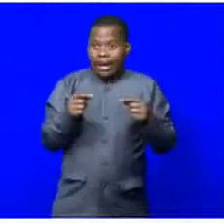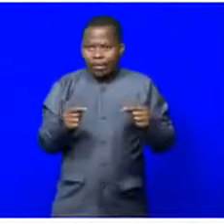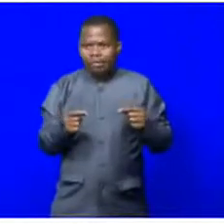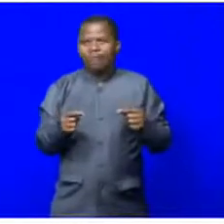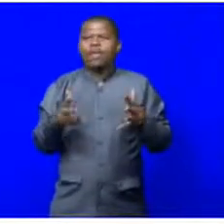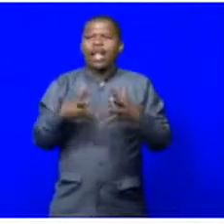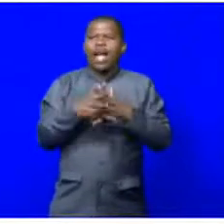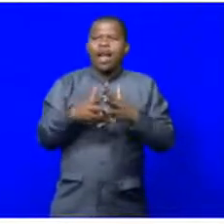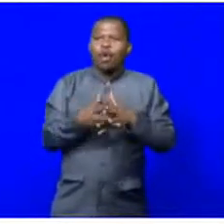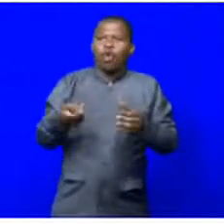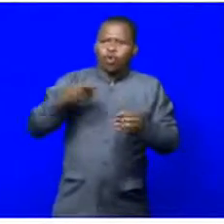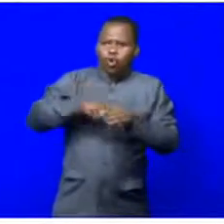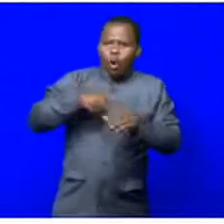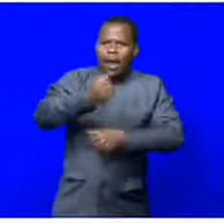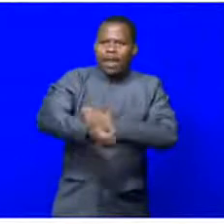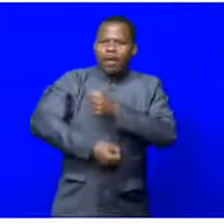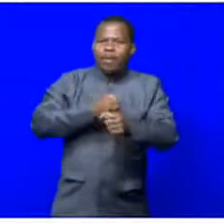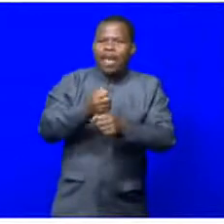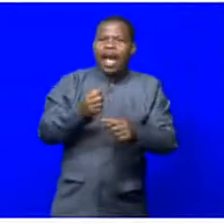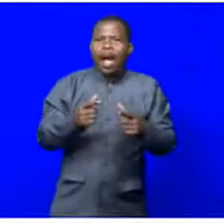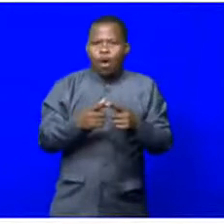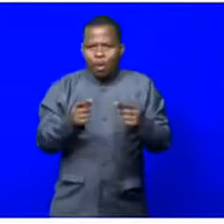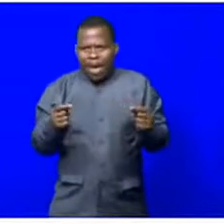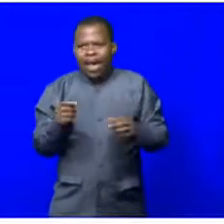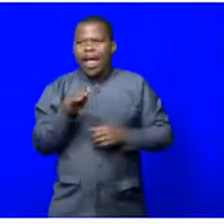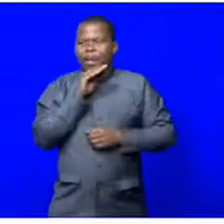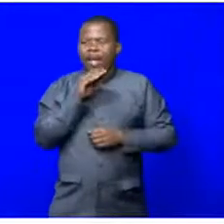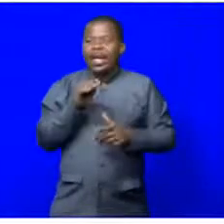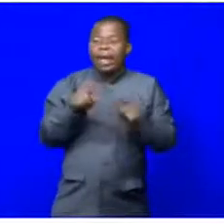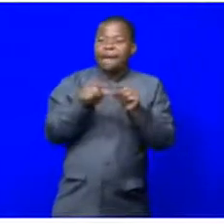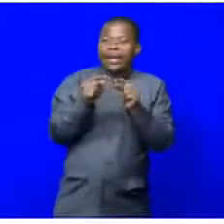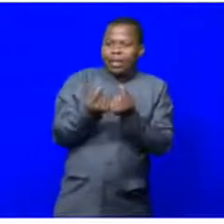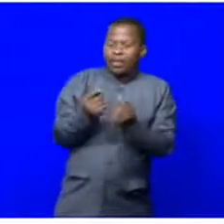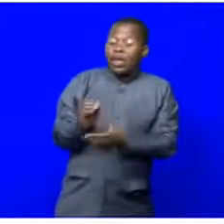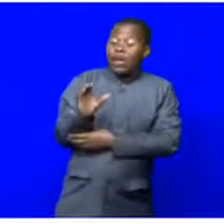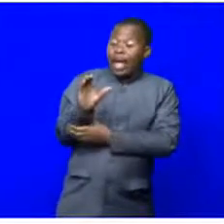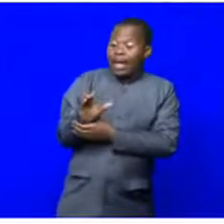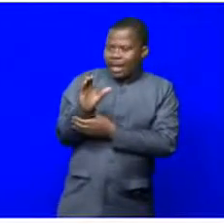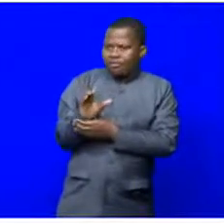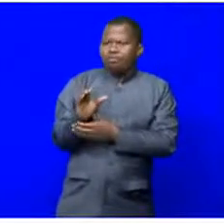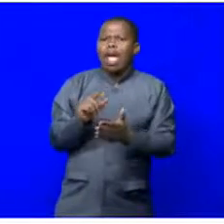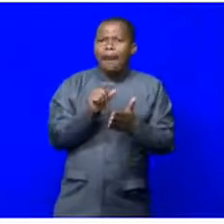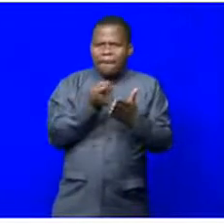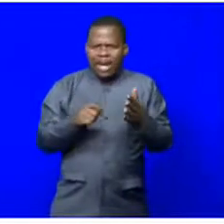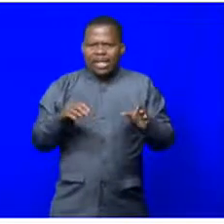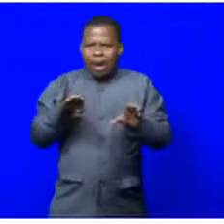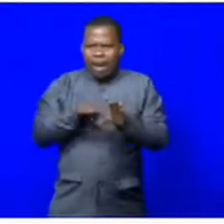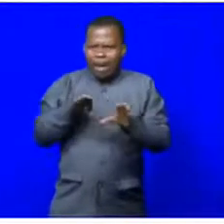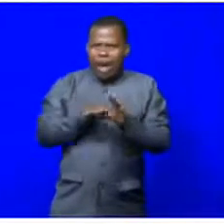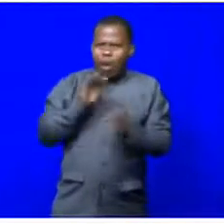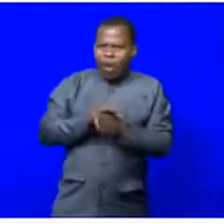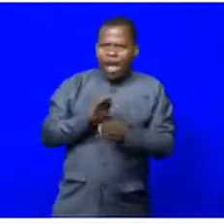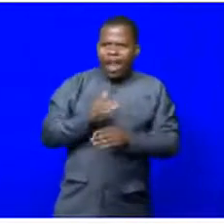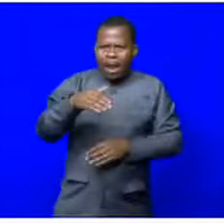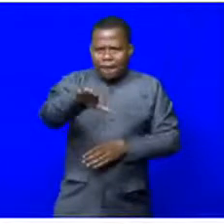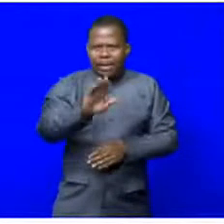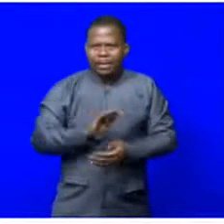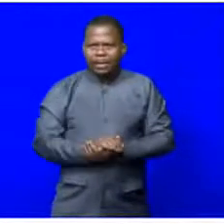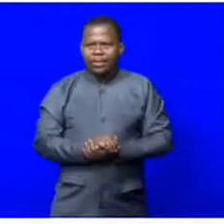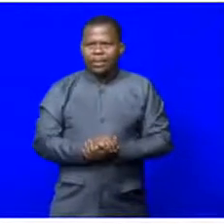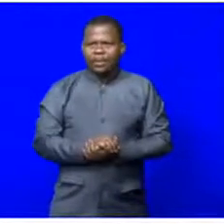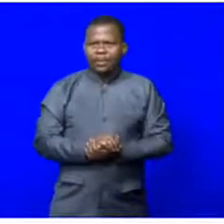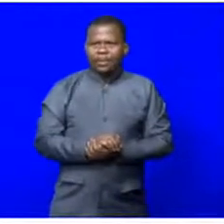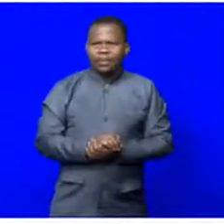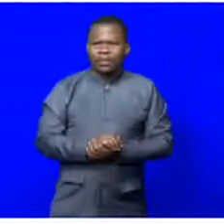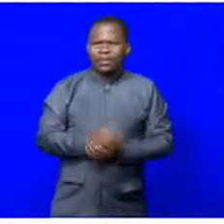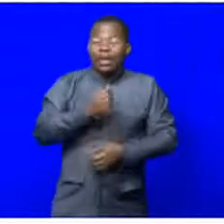wokuphetha umnyaka wayo lapho khona kulomhlangano emacembu aceliwe ukuthi abe malunga ngalokuphelele kulenhlangano. Kuze